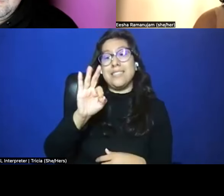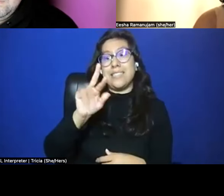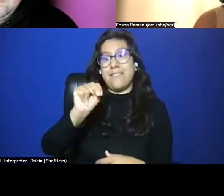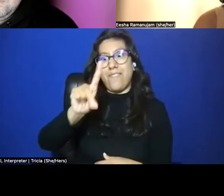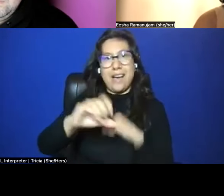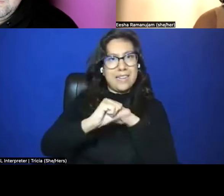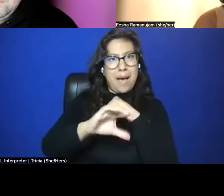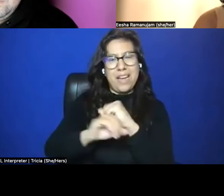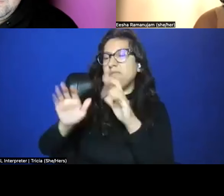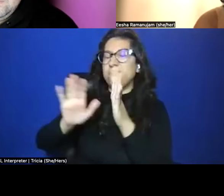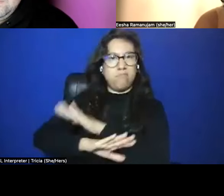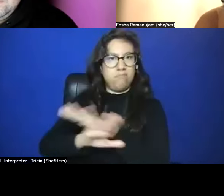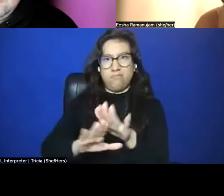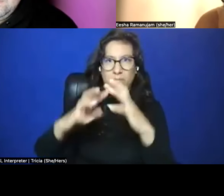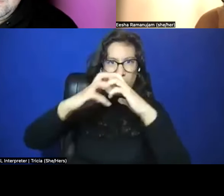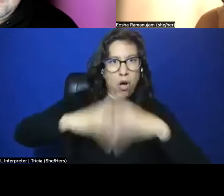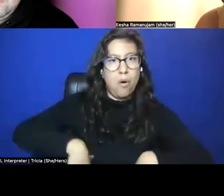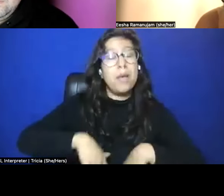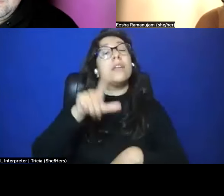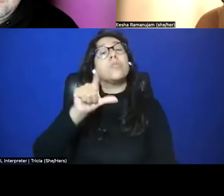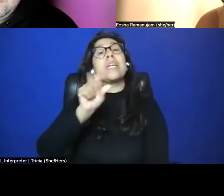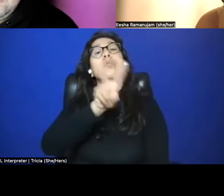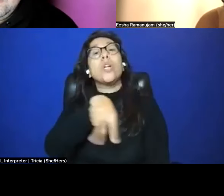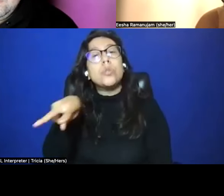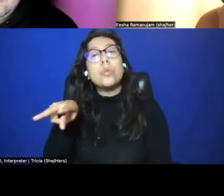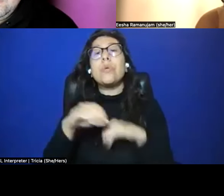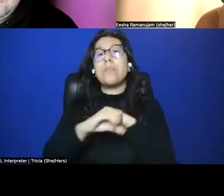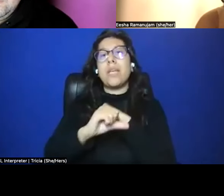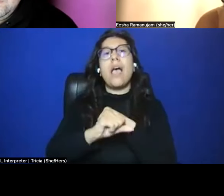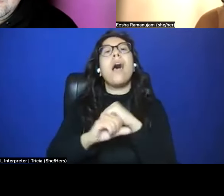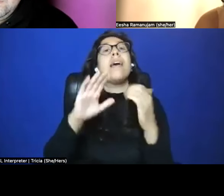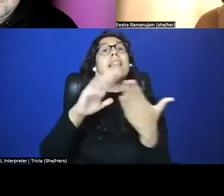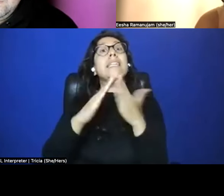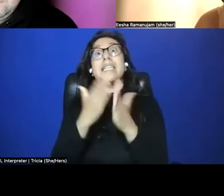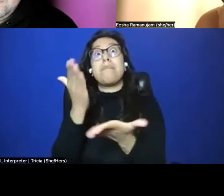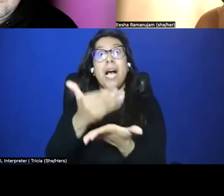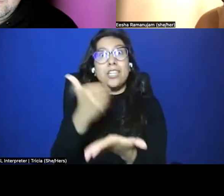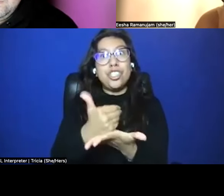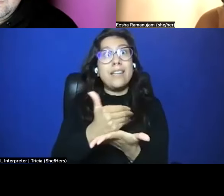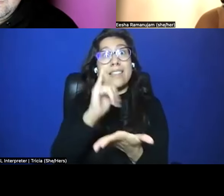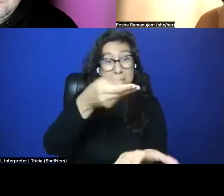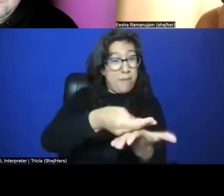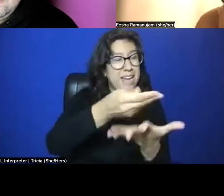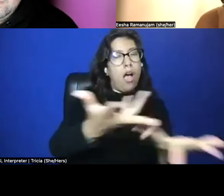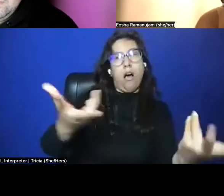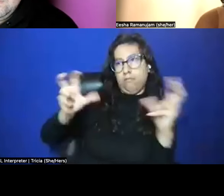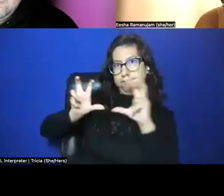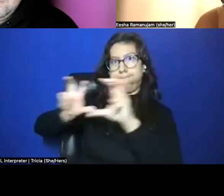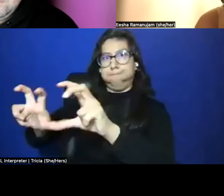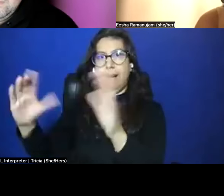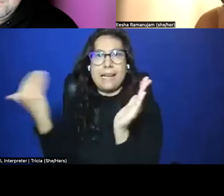in 2022 preceded the city budget, where the police were actually refunded significantly.